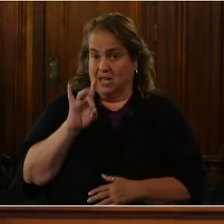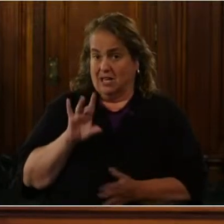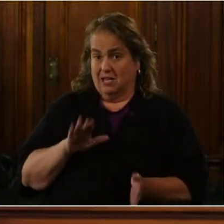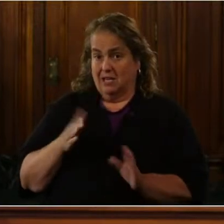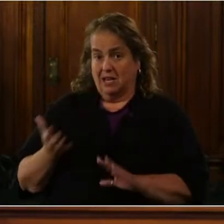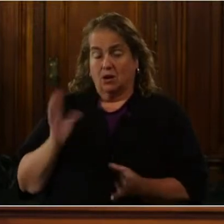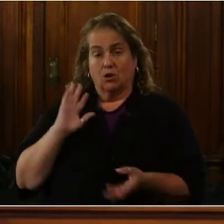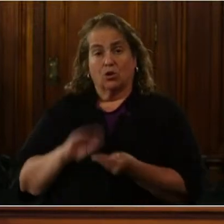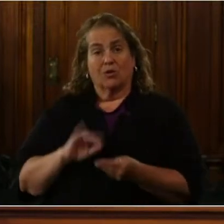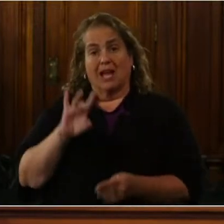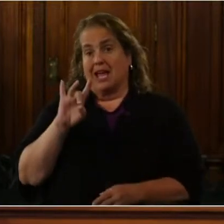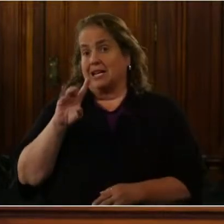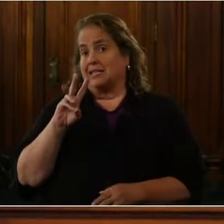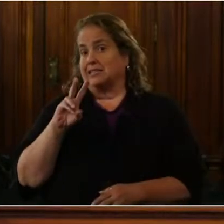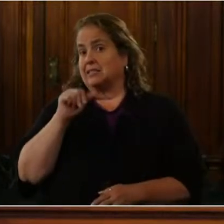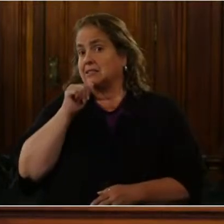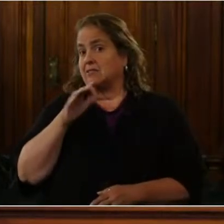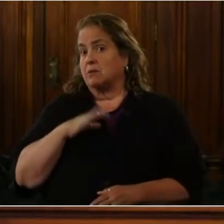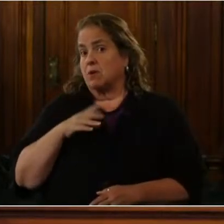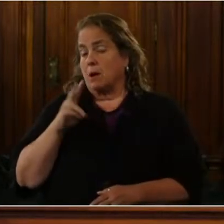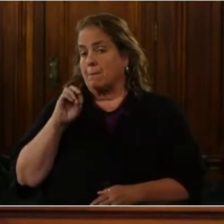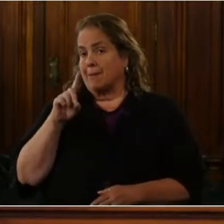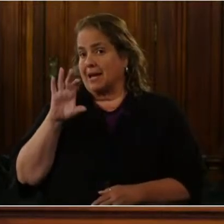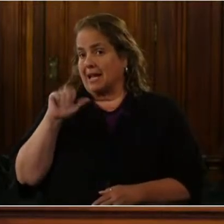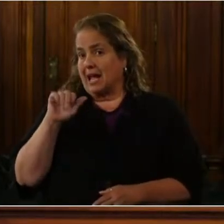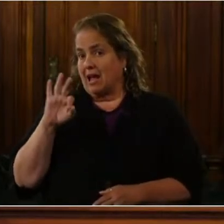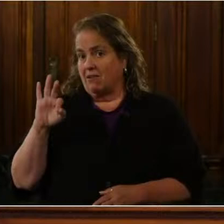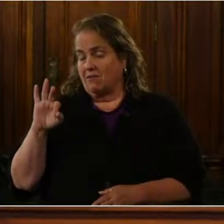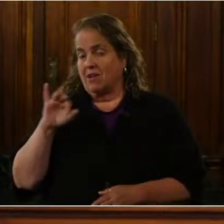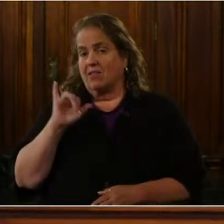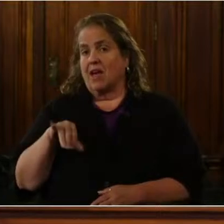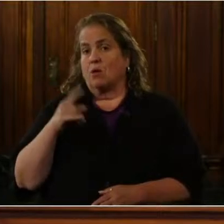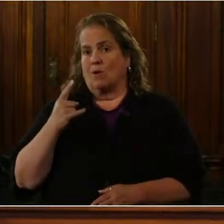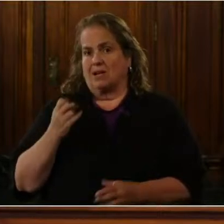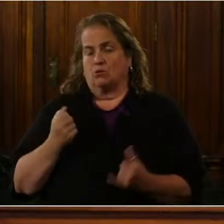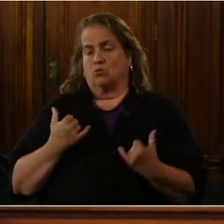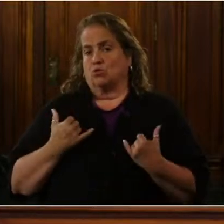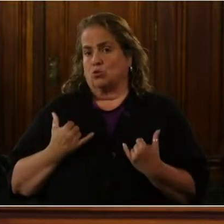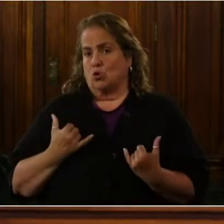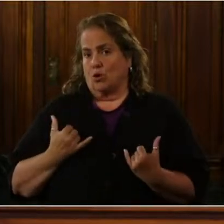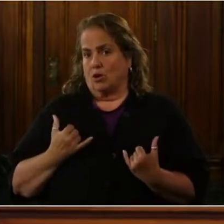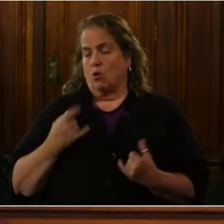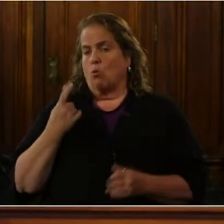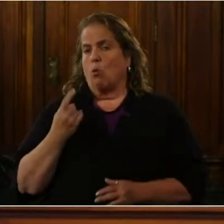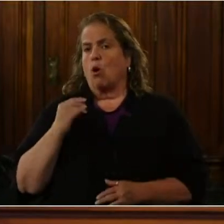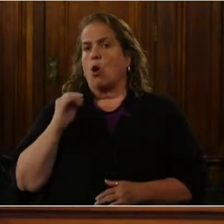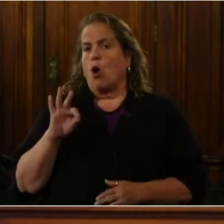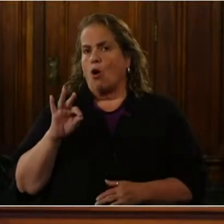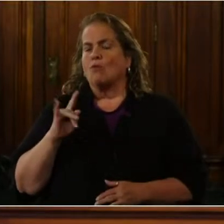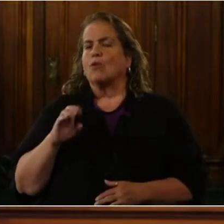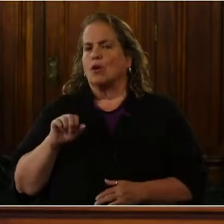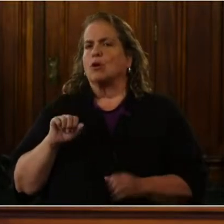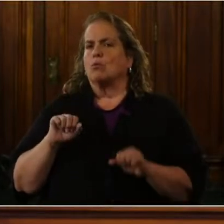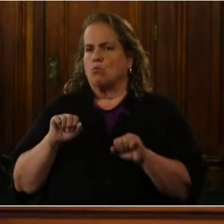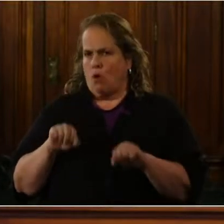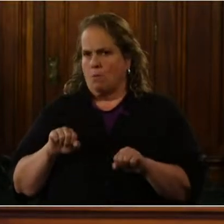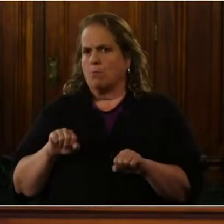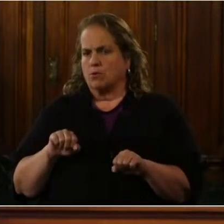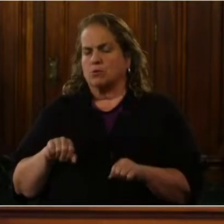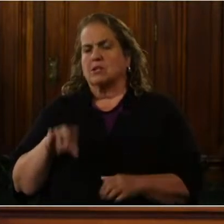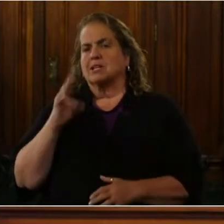include an 86-year-old woman from Metcalf. That one is currently one of the probables.